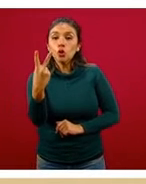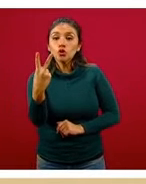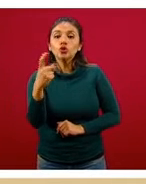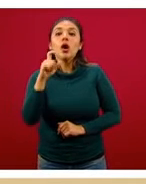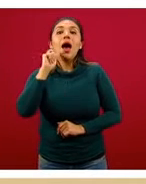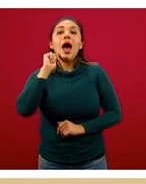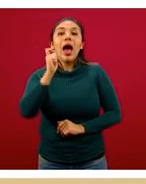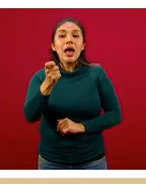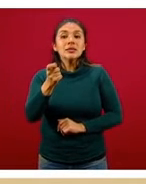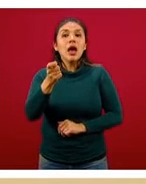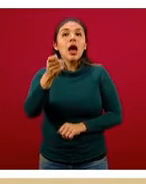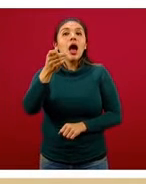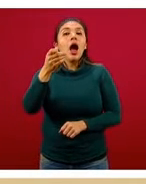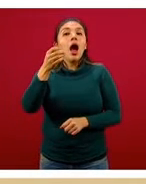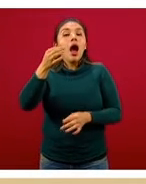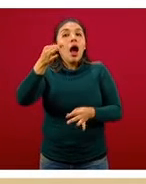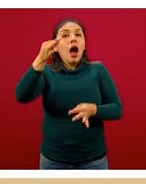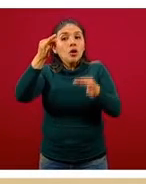7,802,